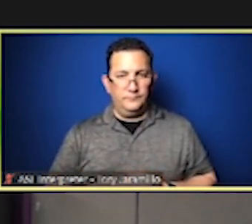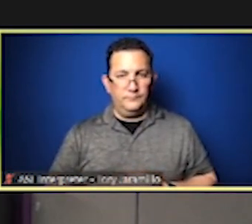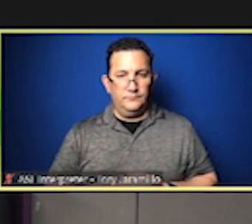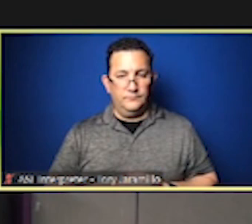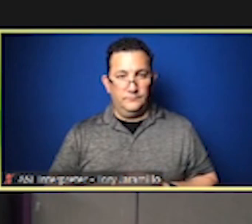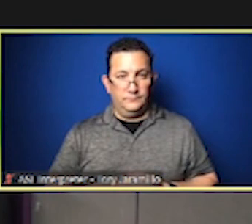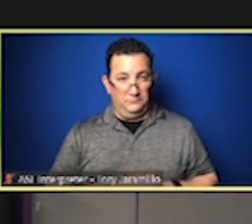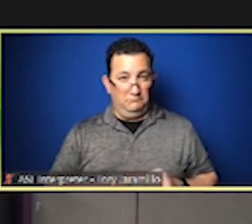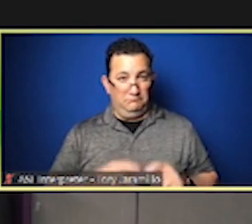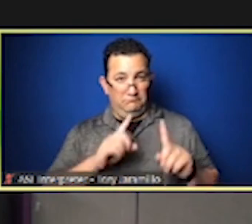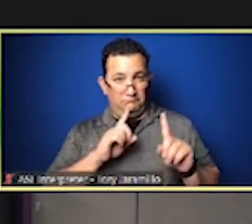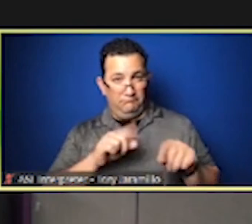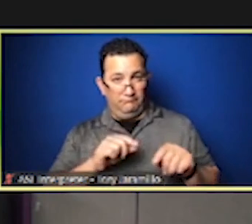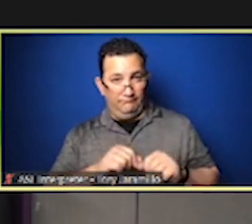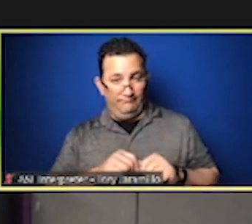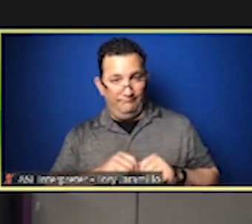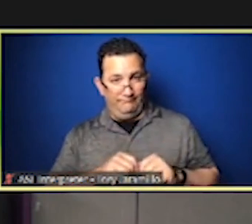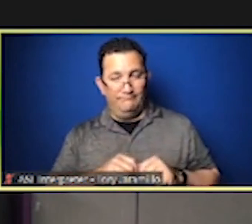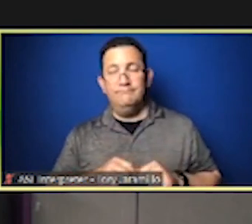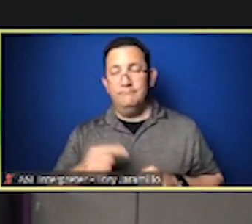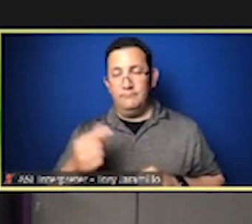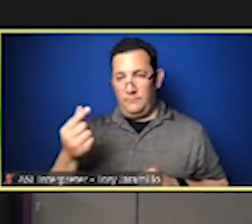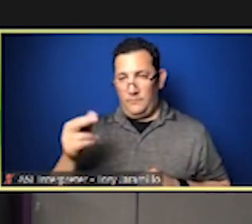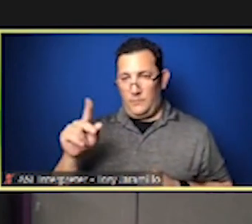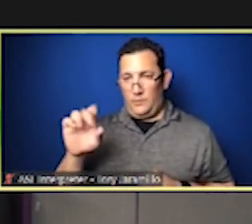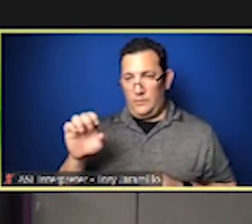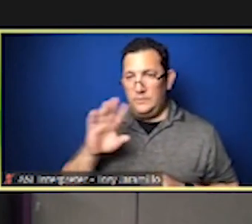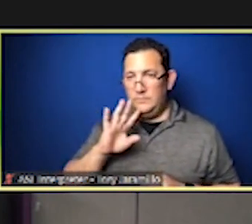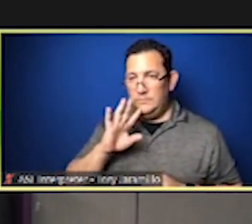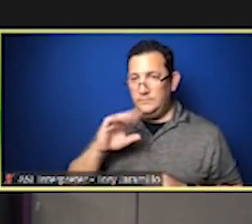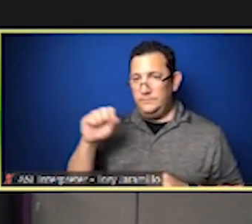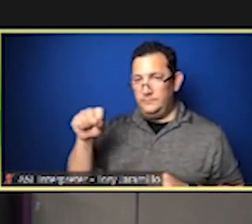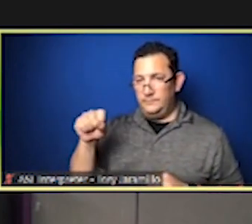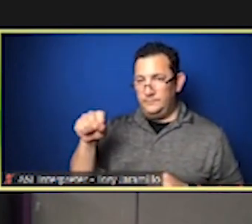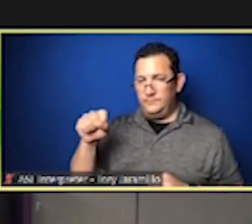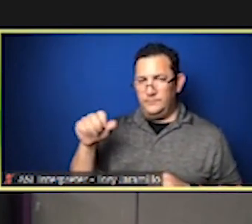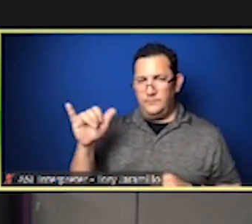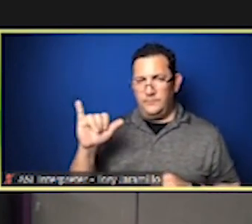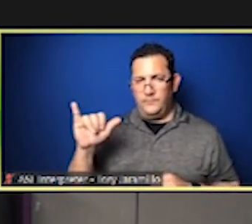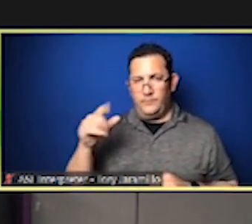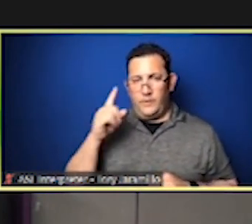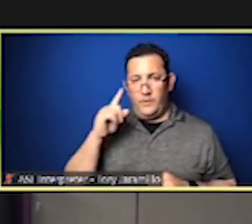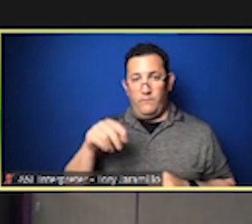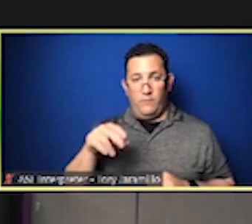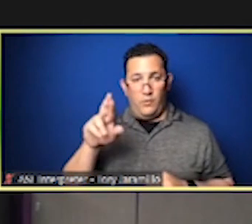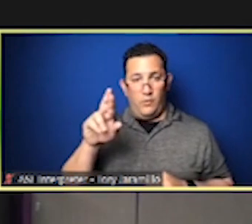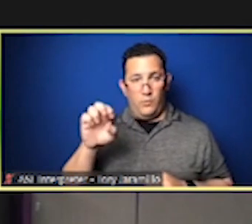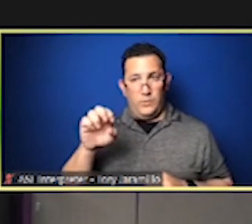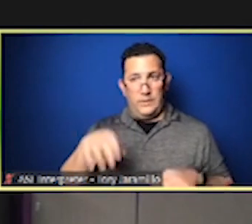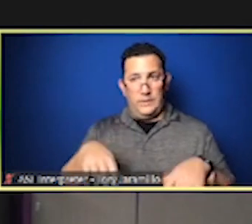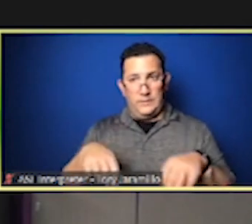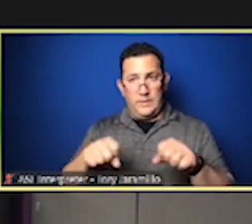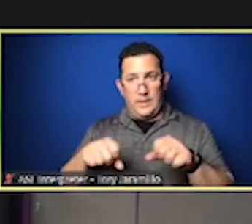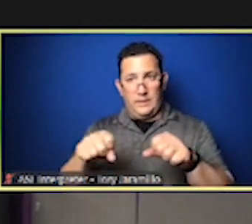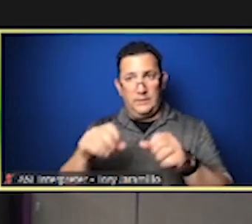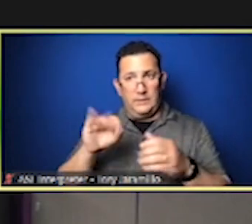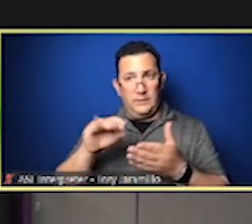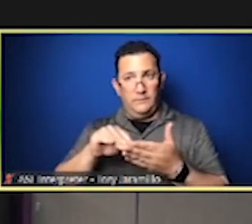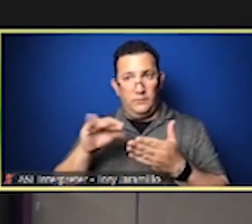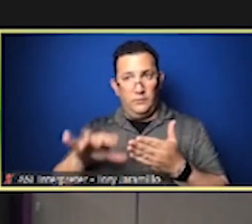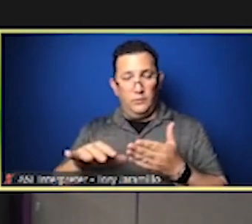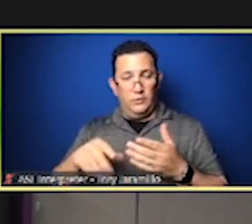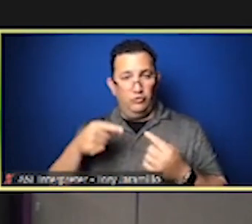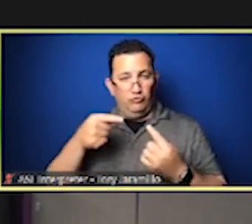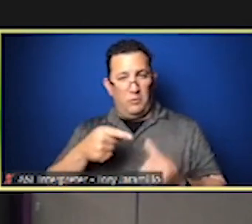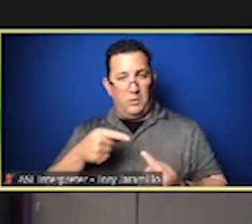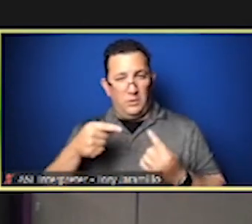Did that answer the question, Grace? Yes, and along those lines, as far as retakes go, if a student is struggling